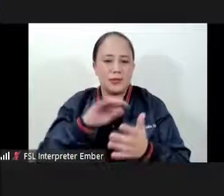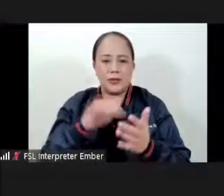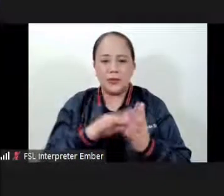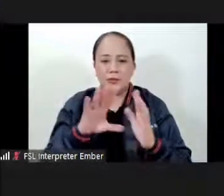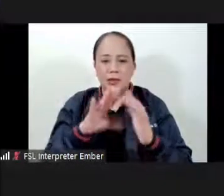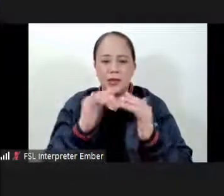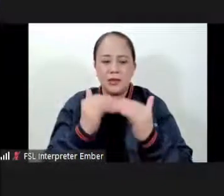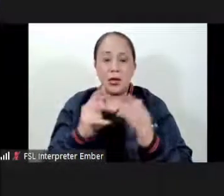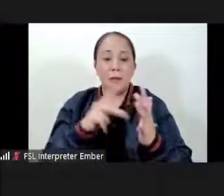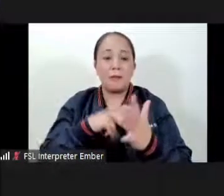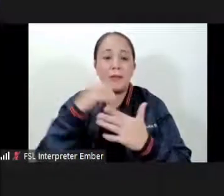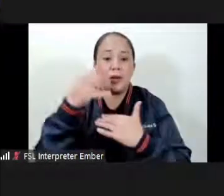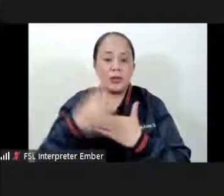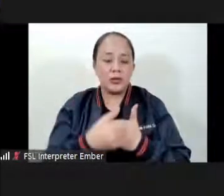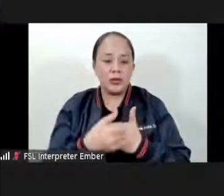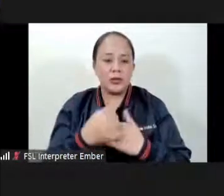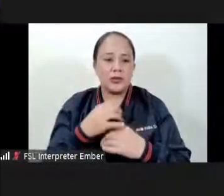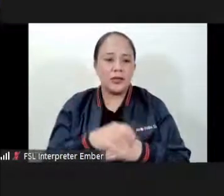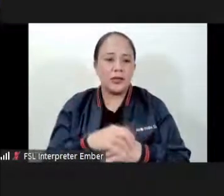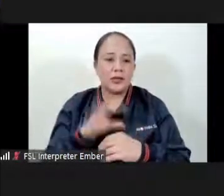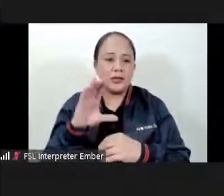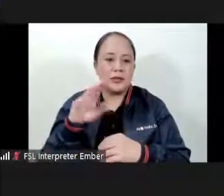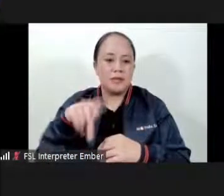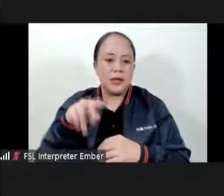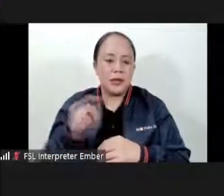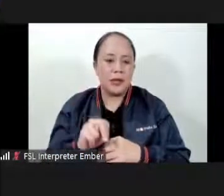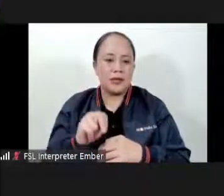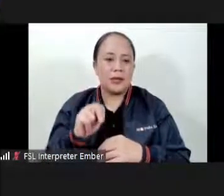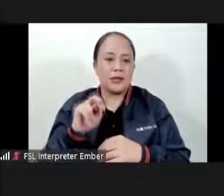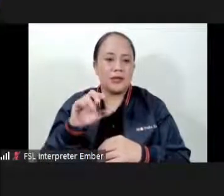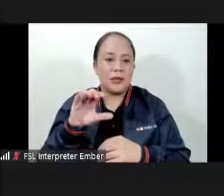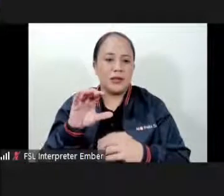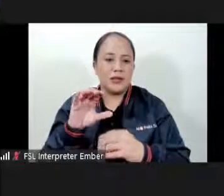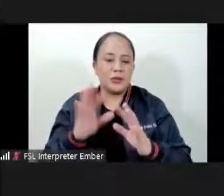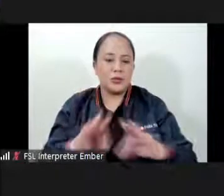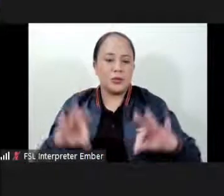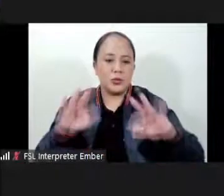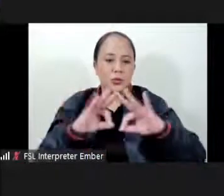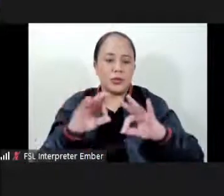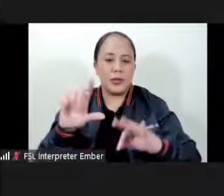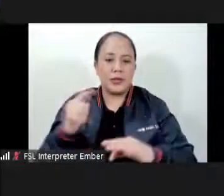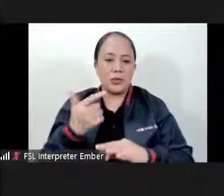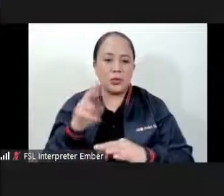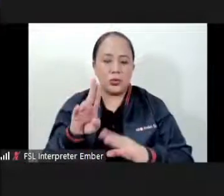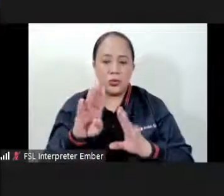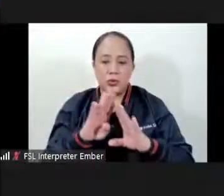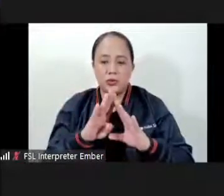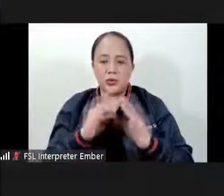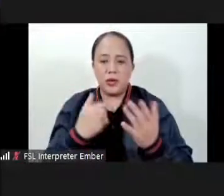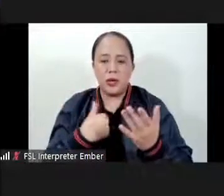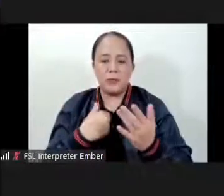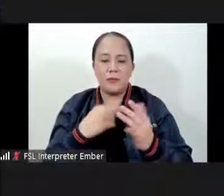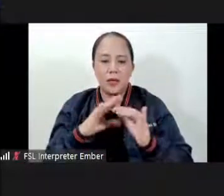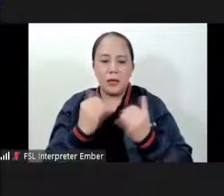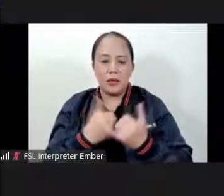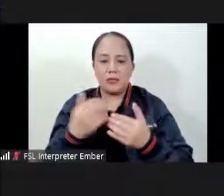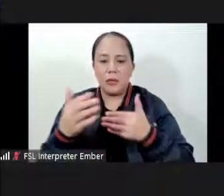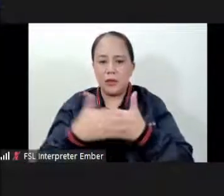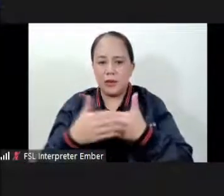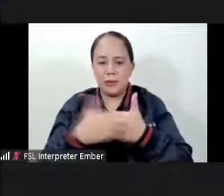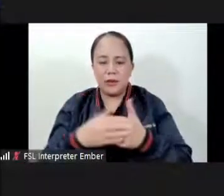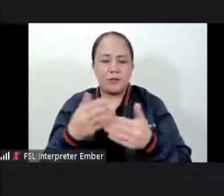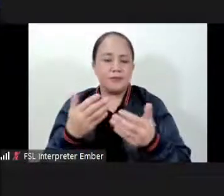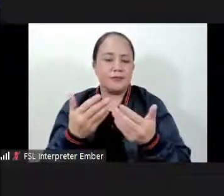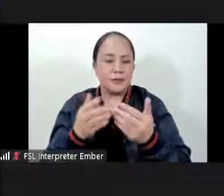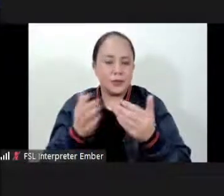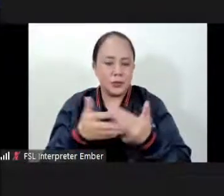isang proyekto ng CPN, UNICEF at ng mga barangay at bayan na naglalayong gawing mas malapit at mas madaling